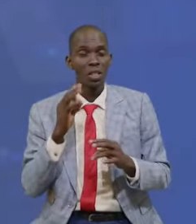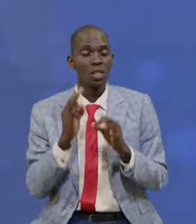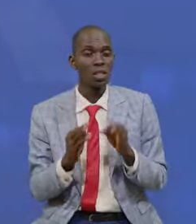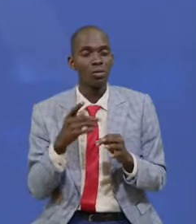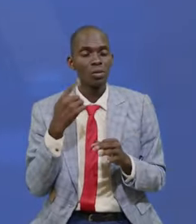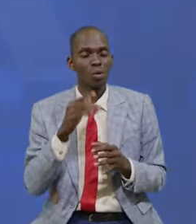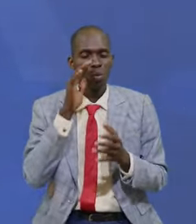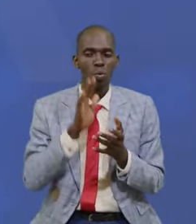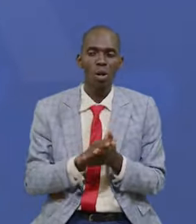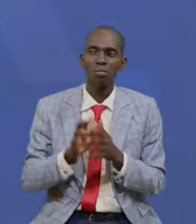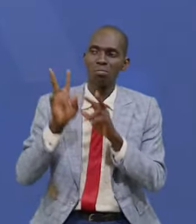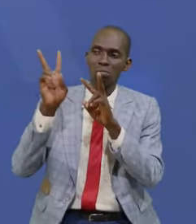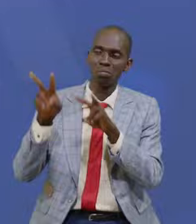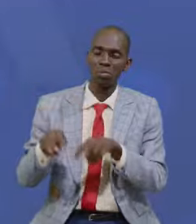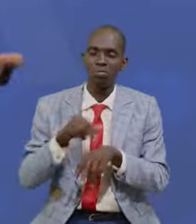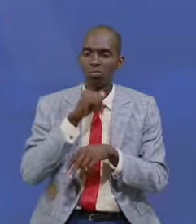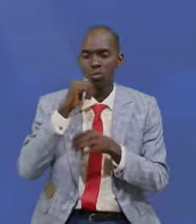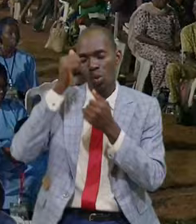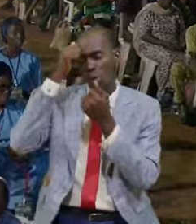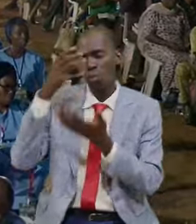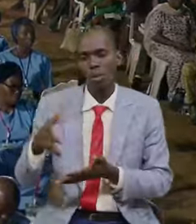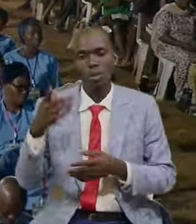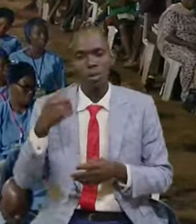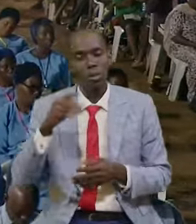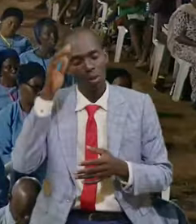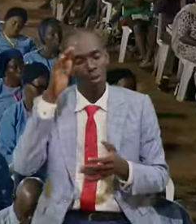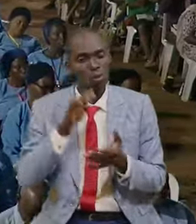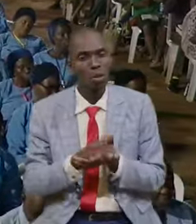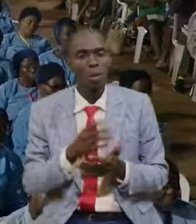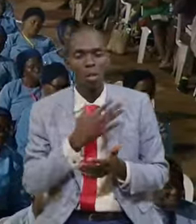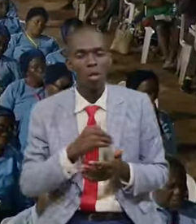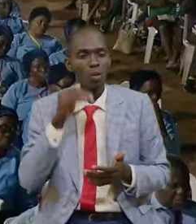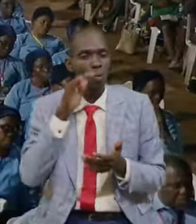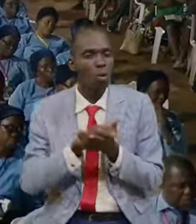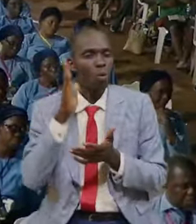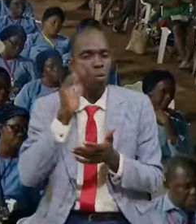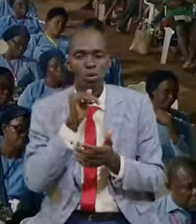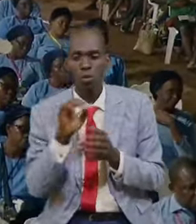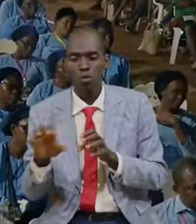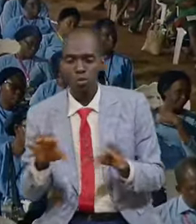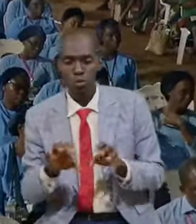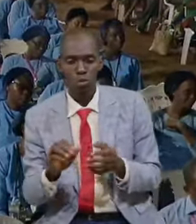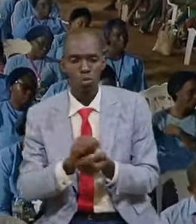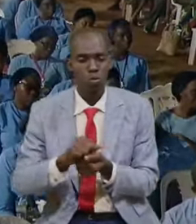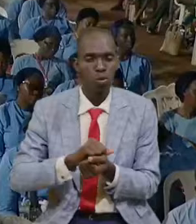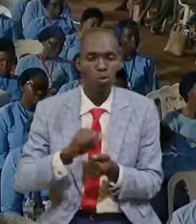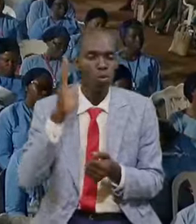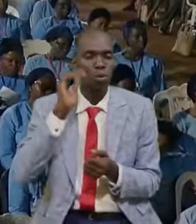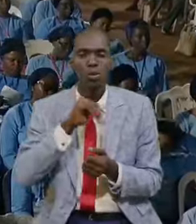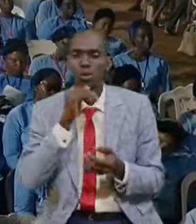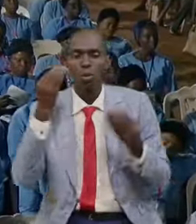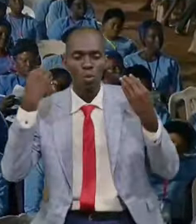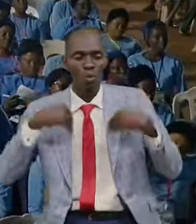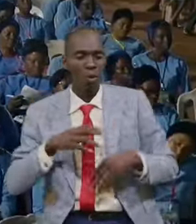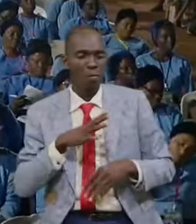will not clean up herself. Will not even wash every day, will not put on good clothes and neat clothes